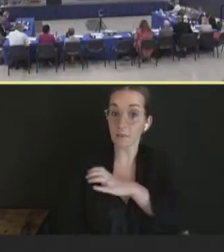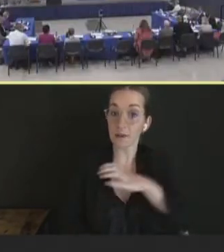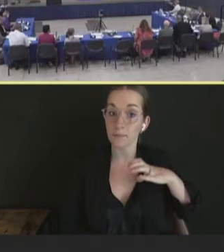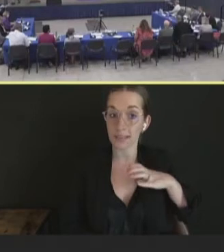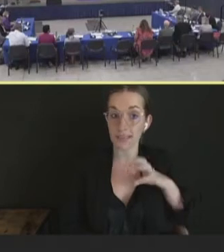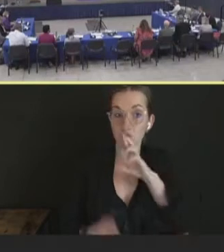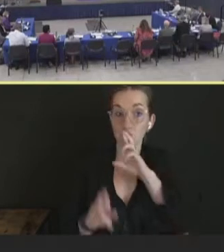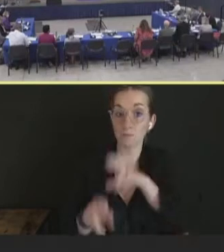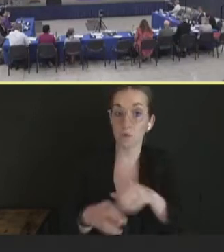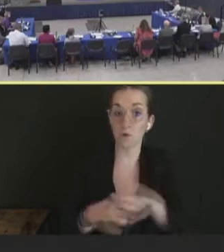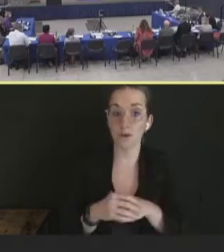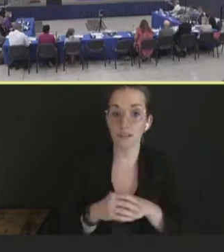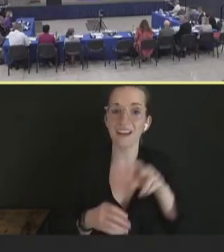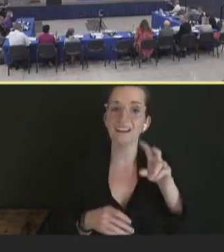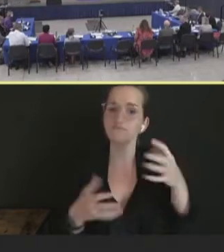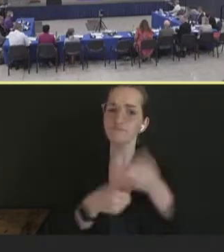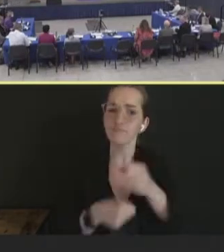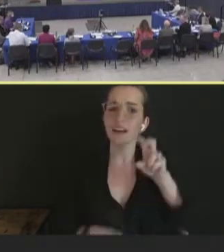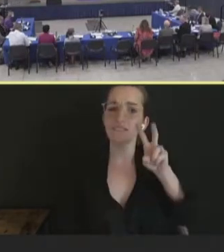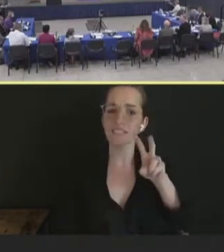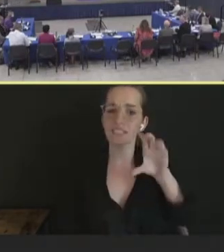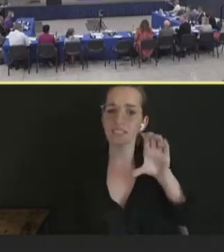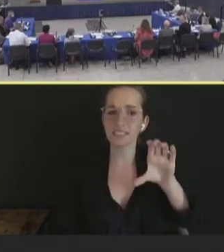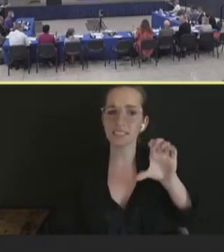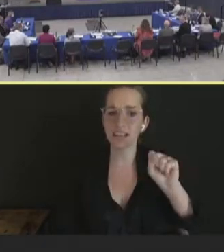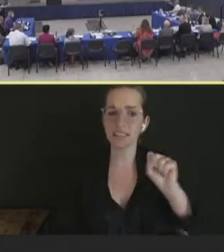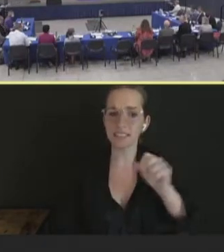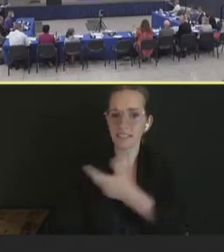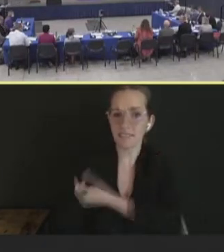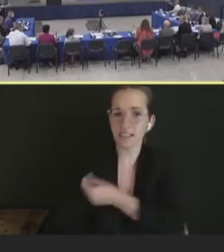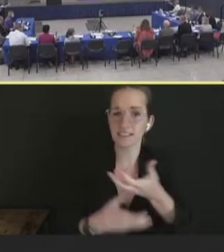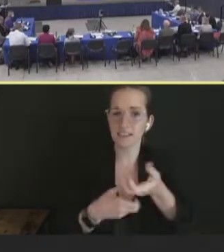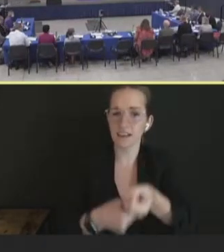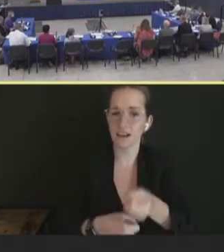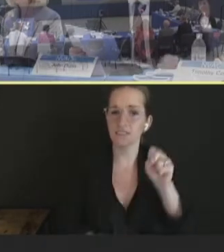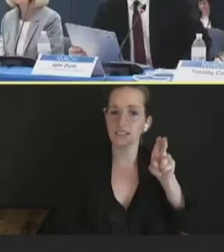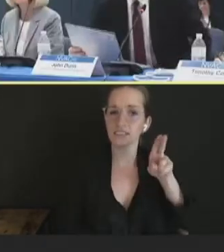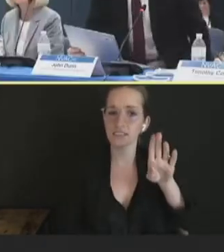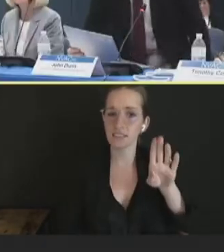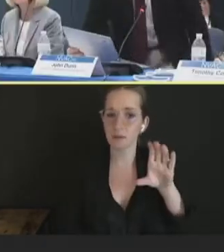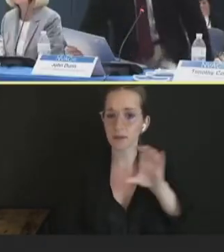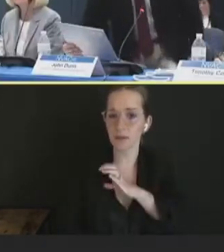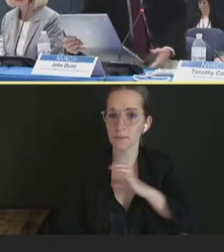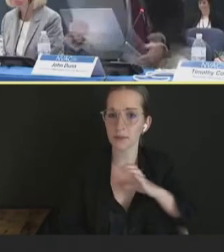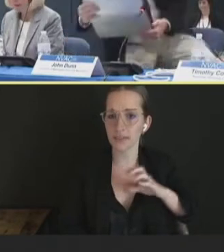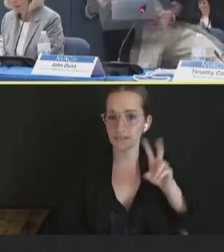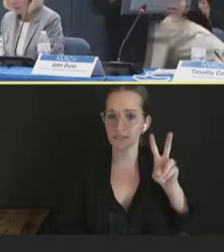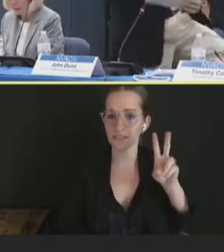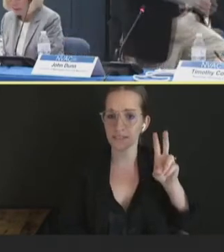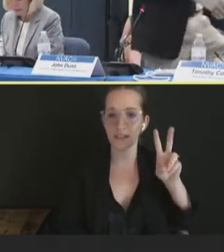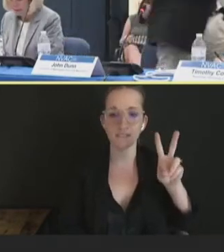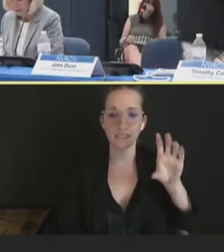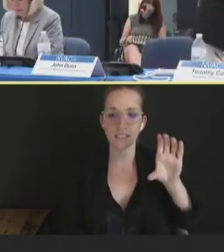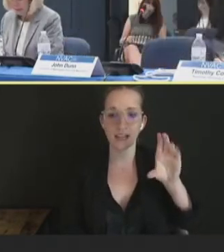Thank you all. Is it not here? Okay.